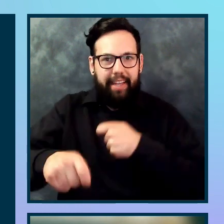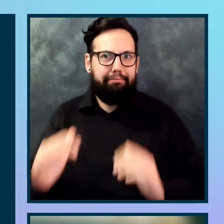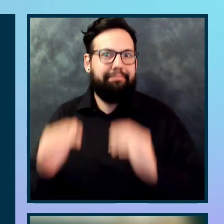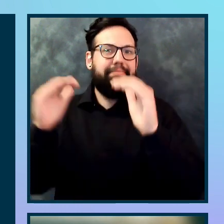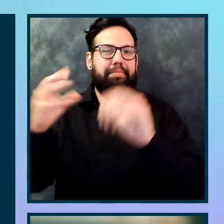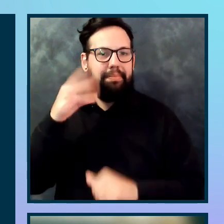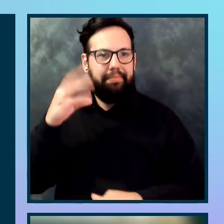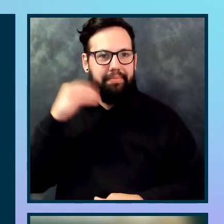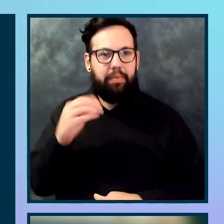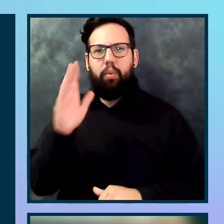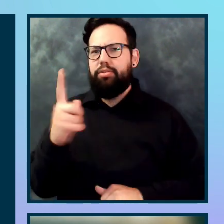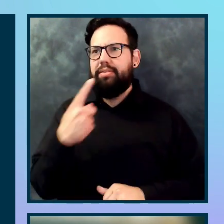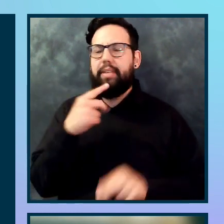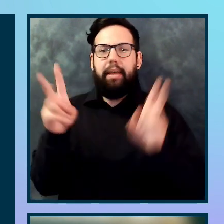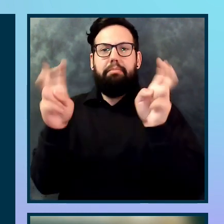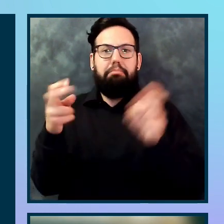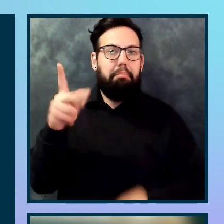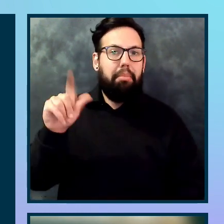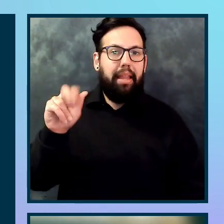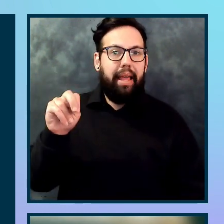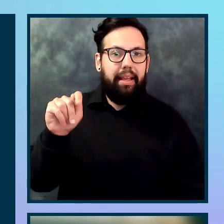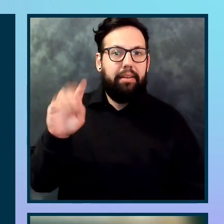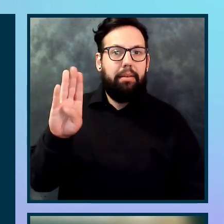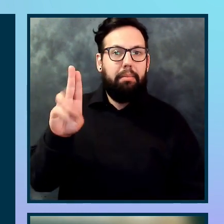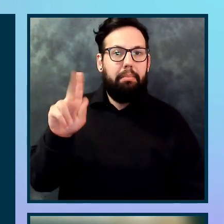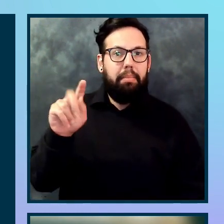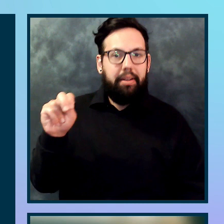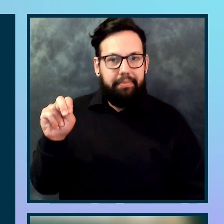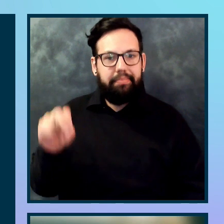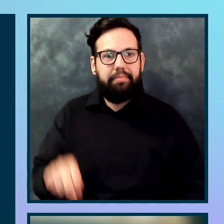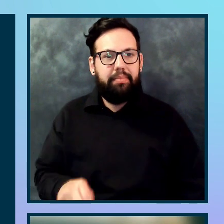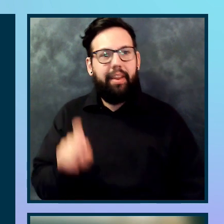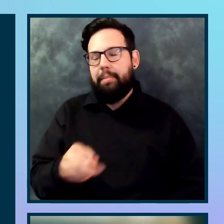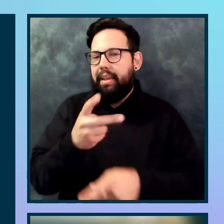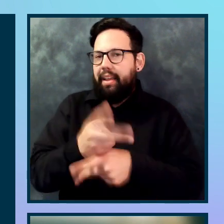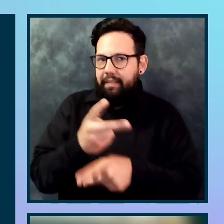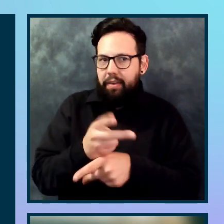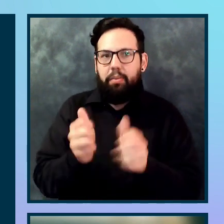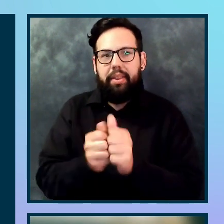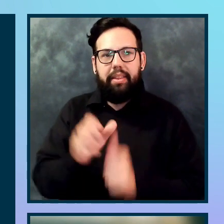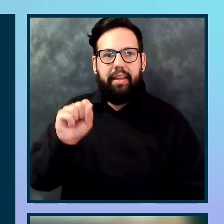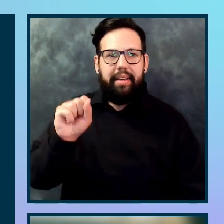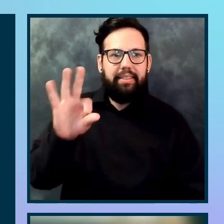lot better. So that's why you've got to really be careful with these SF symbol images.